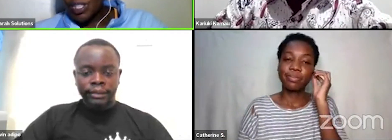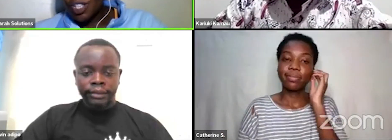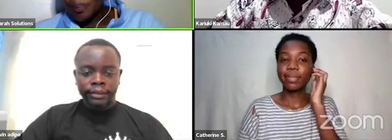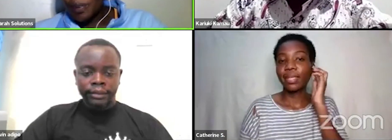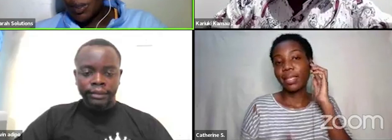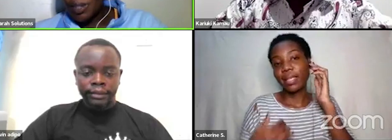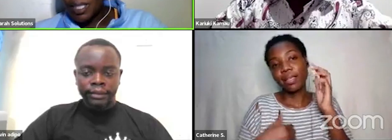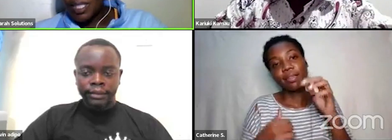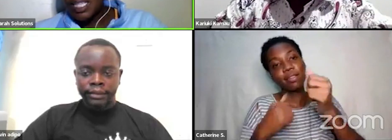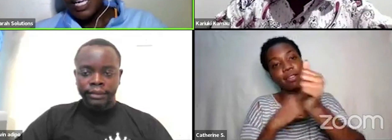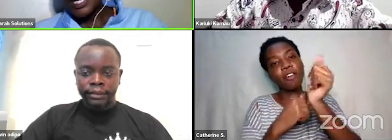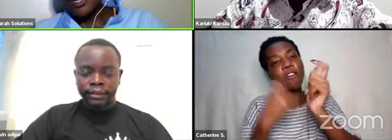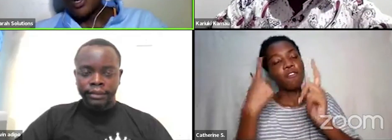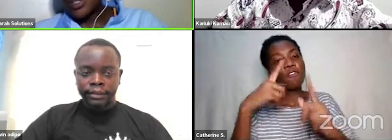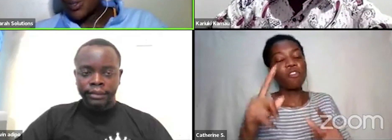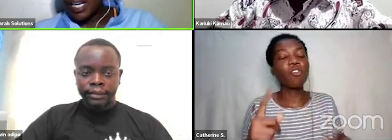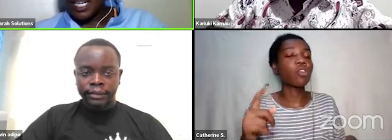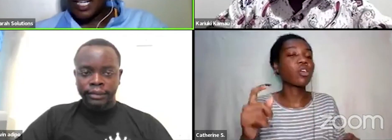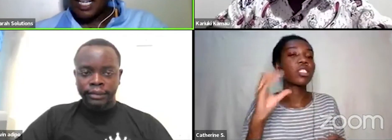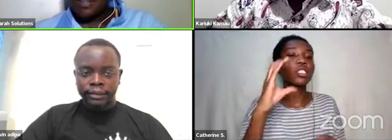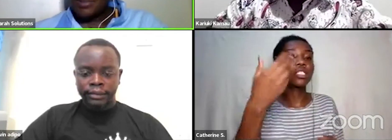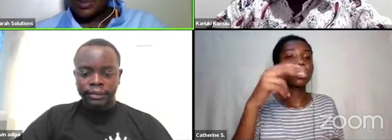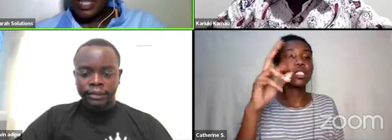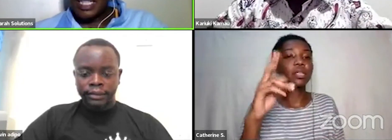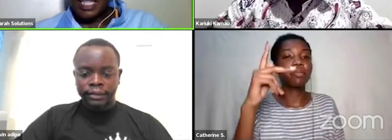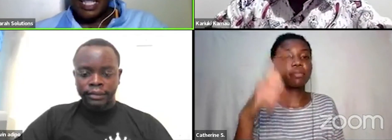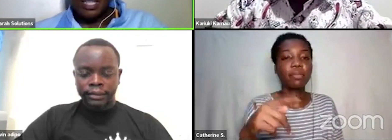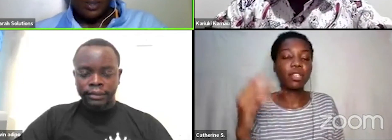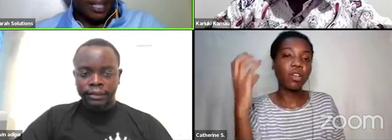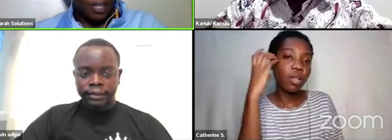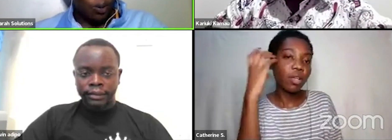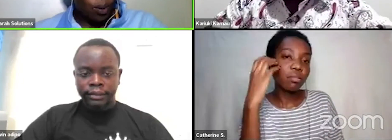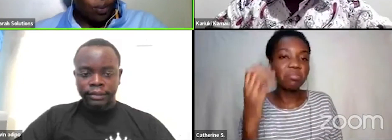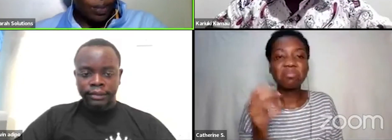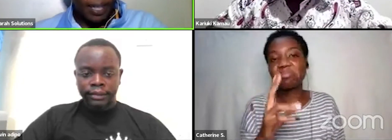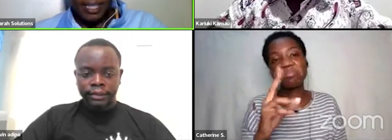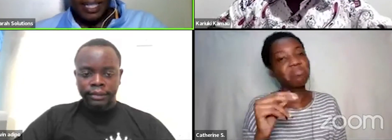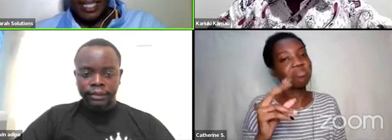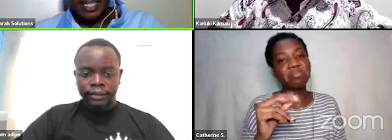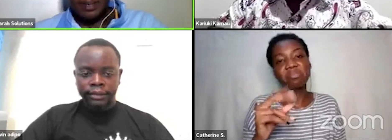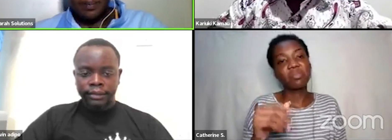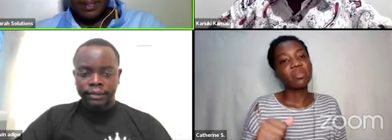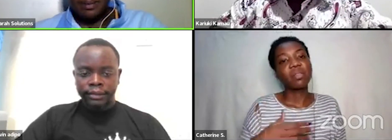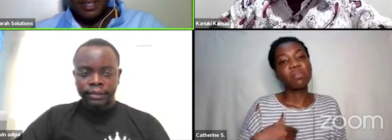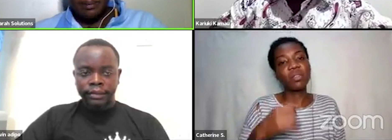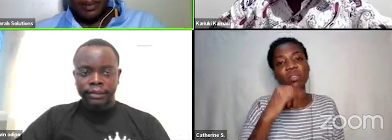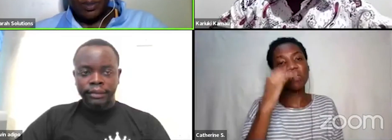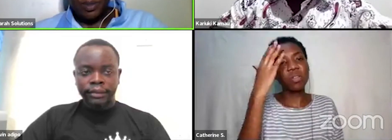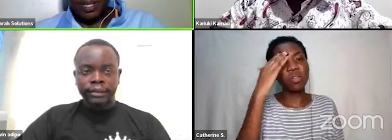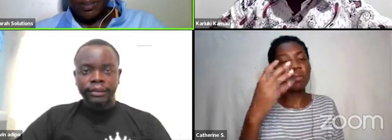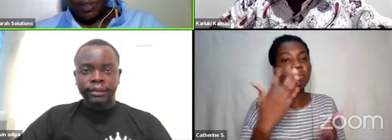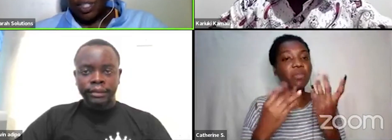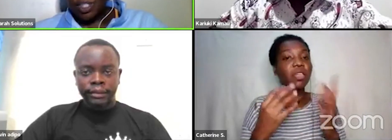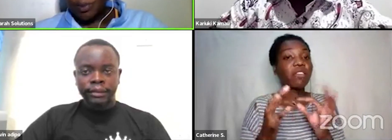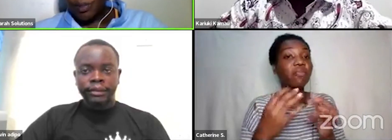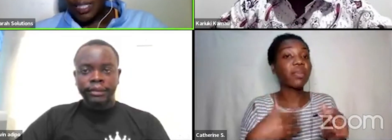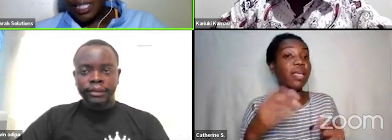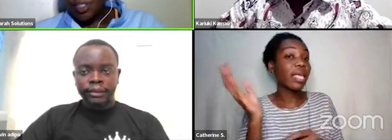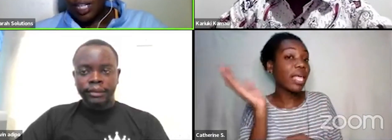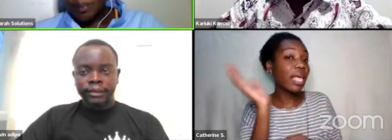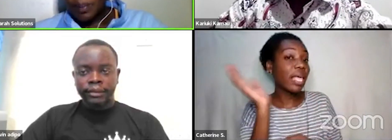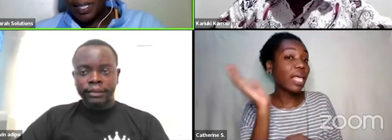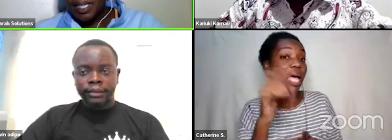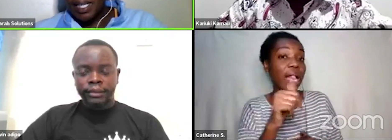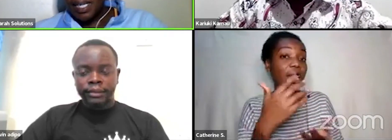scholarships for CHRP courses? Not really. Unfortunately, not that I know of, unless I hear something, but we don't have scholarships